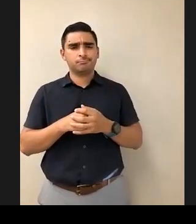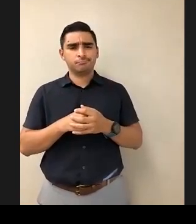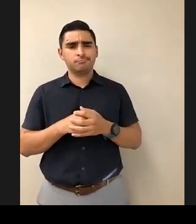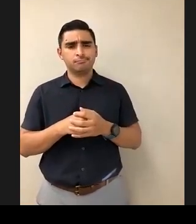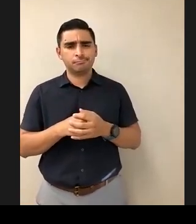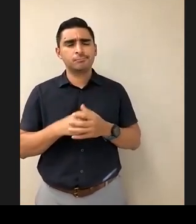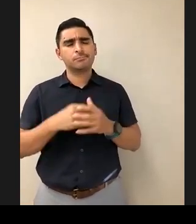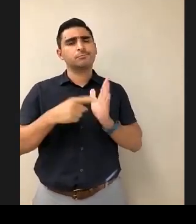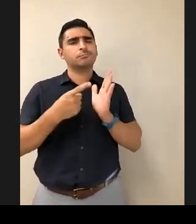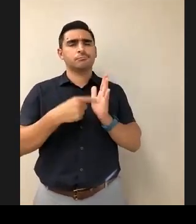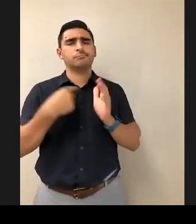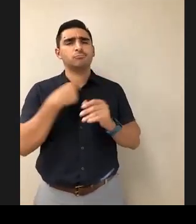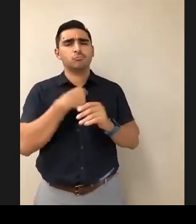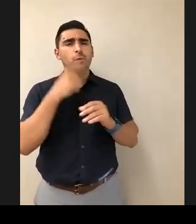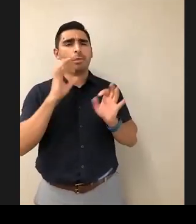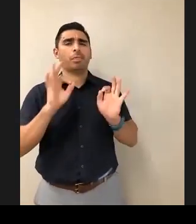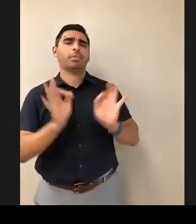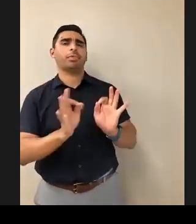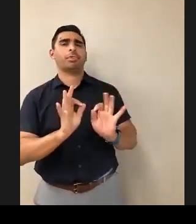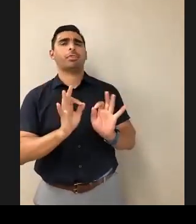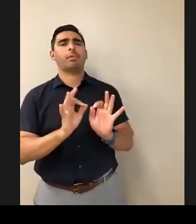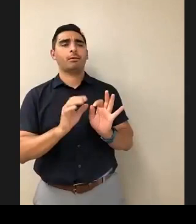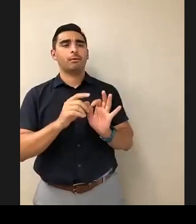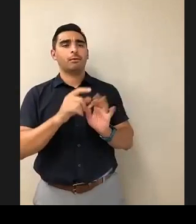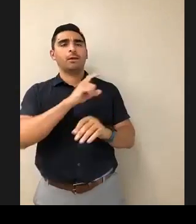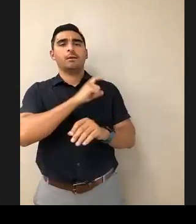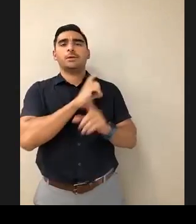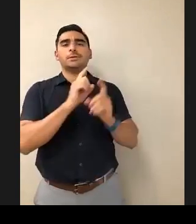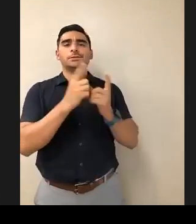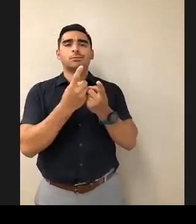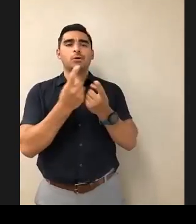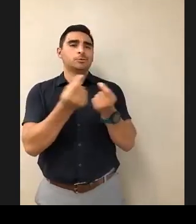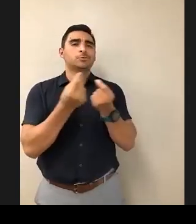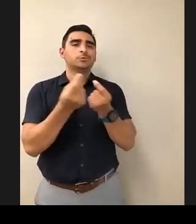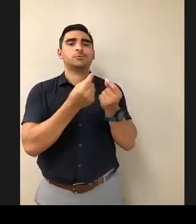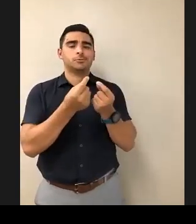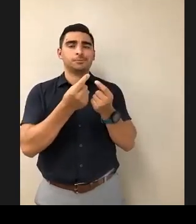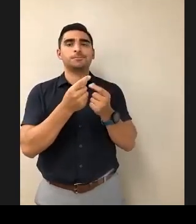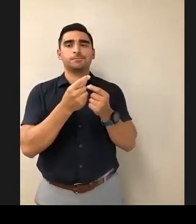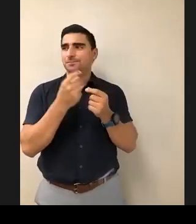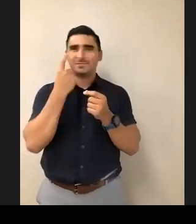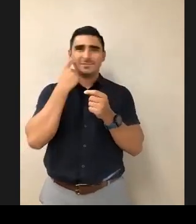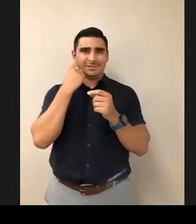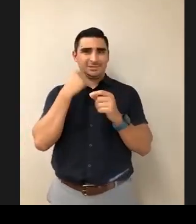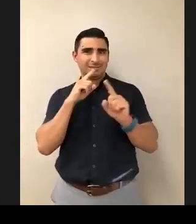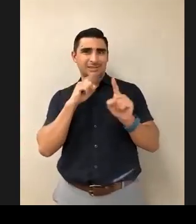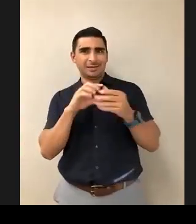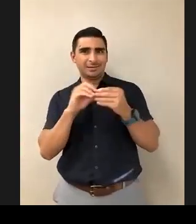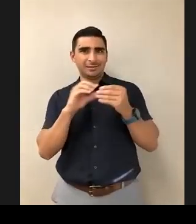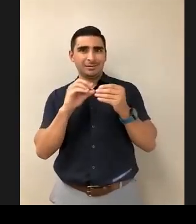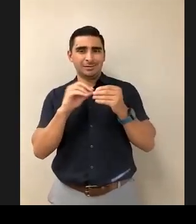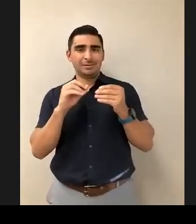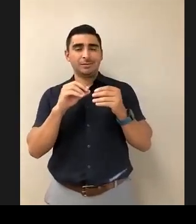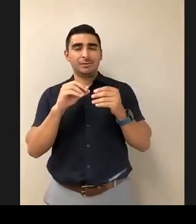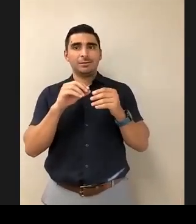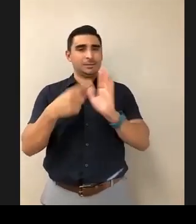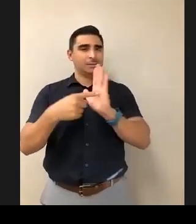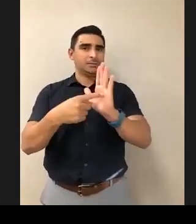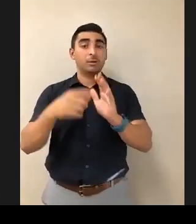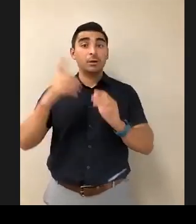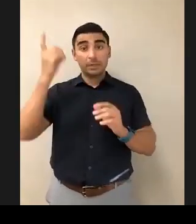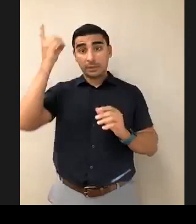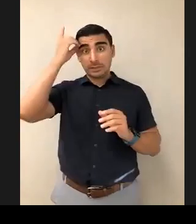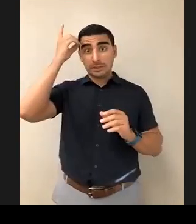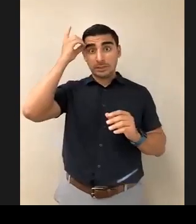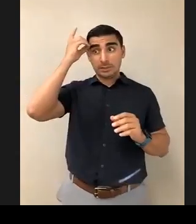what goes on in police departments. I alluded to that earlier in one of my answers, like I'll just give you a sense of it. So in Dallas, I said we don't have unions, we have